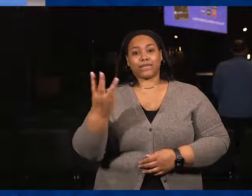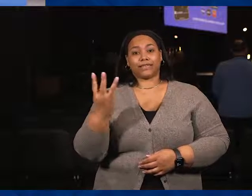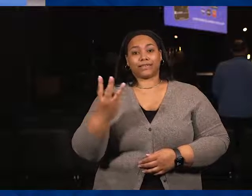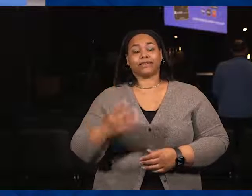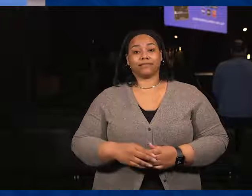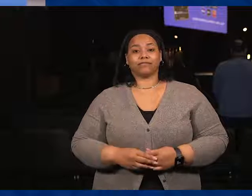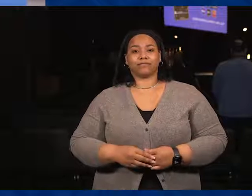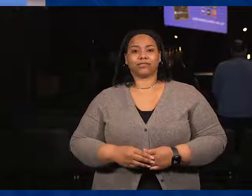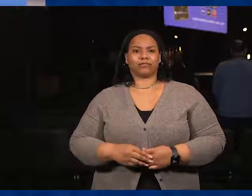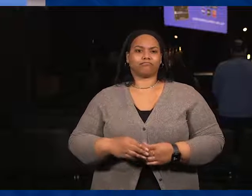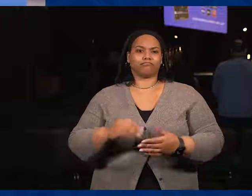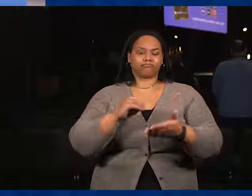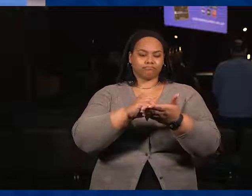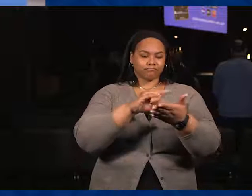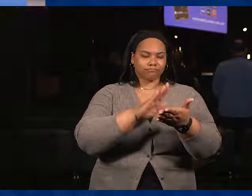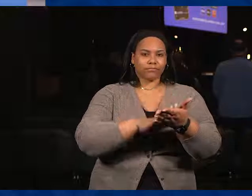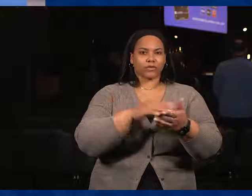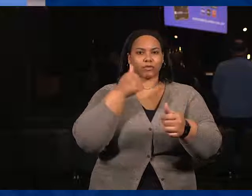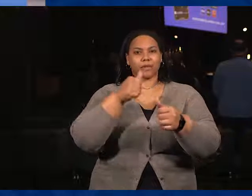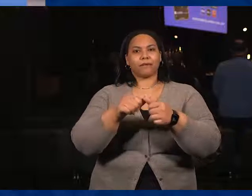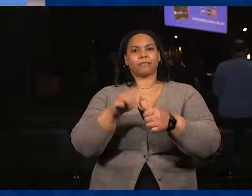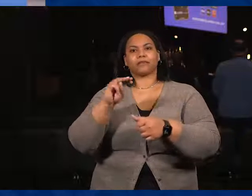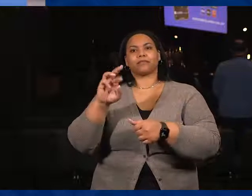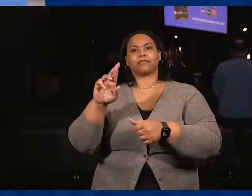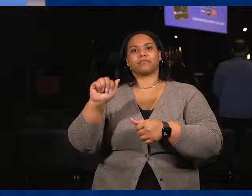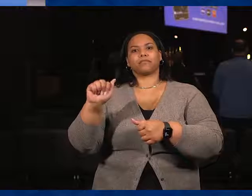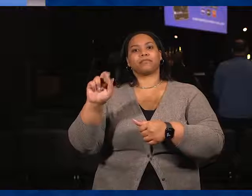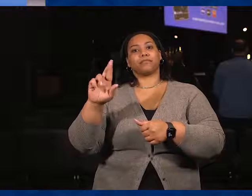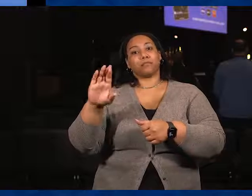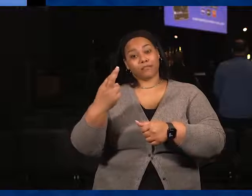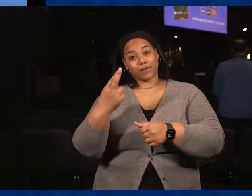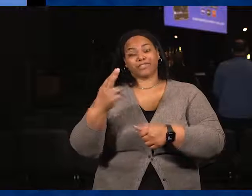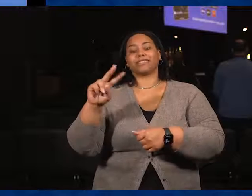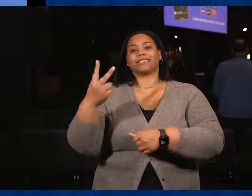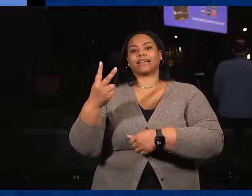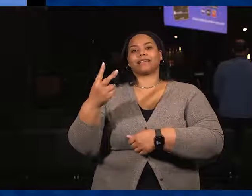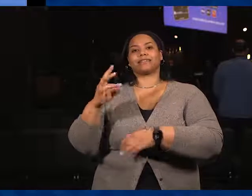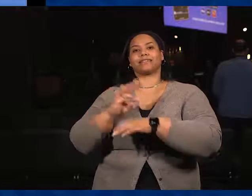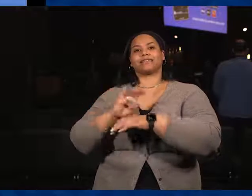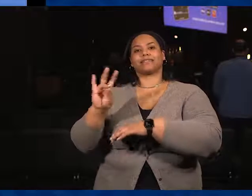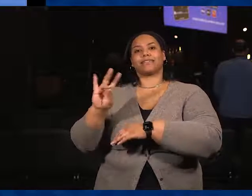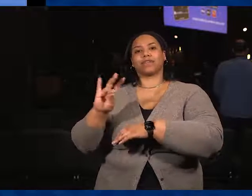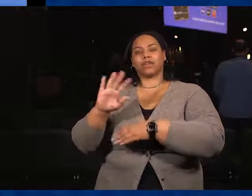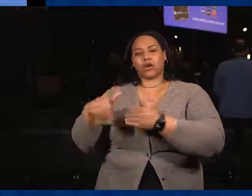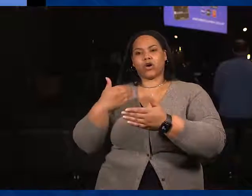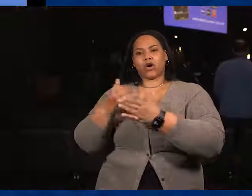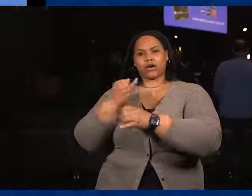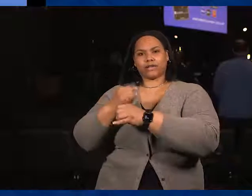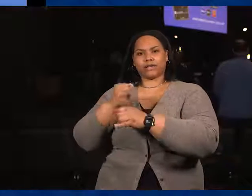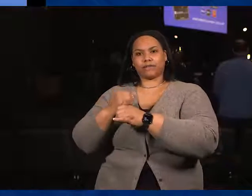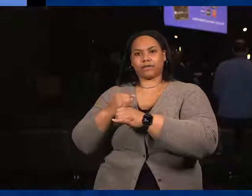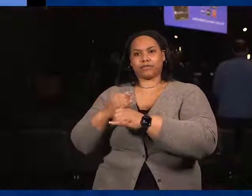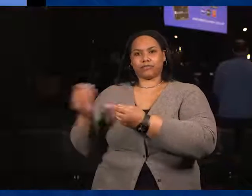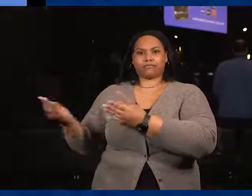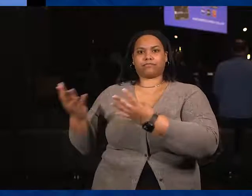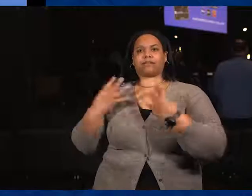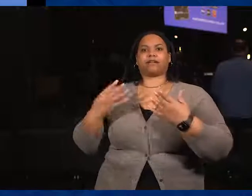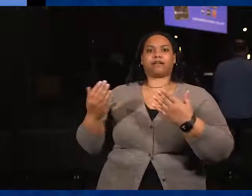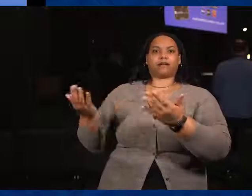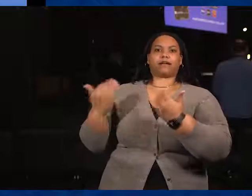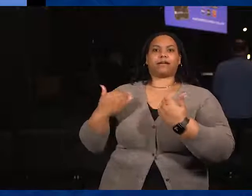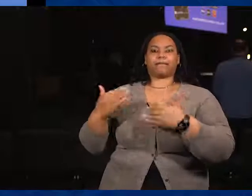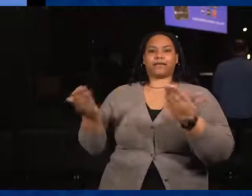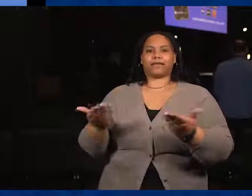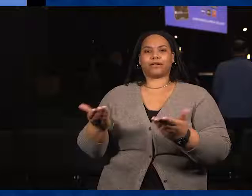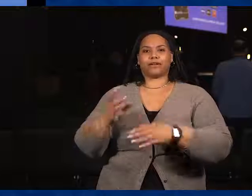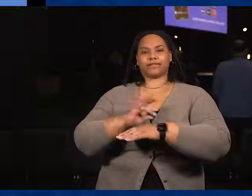have that on your calendar. You're remembering that. It's March 2nd at 7 p.m. All of the campuses will be here at Cooper Road campus at